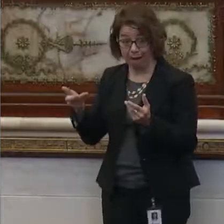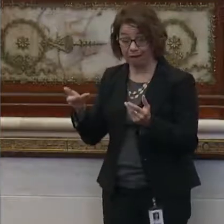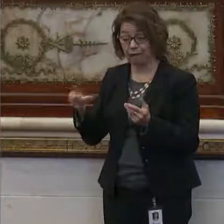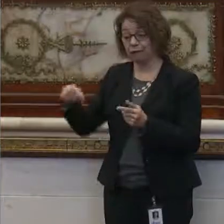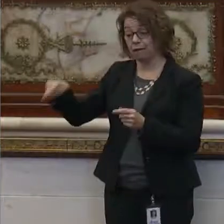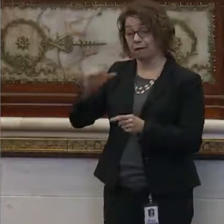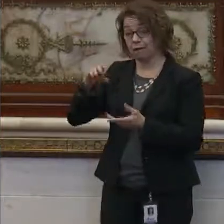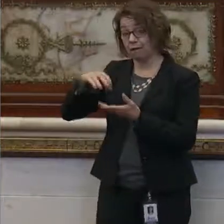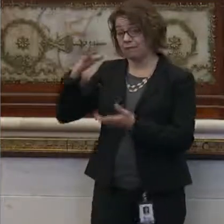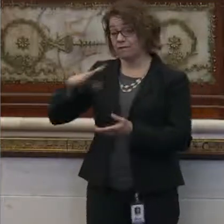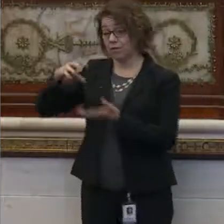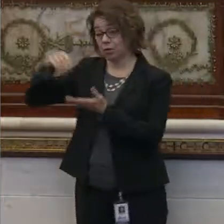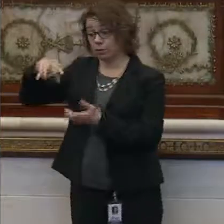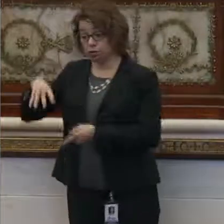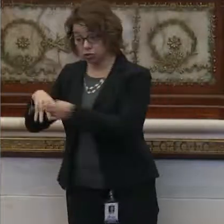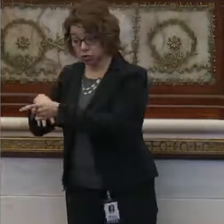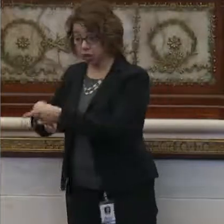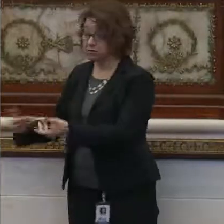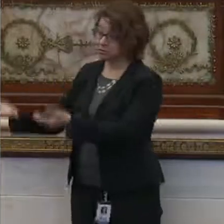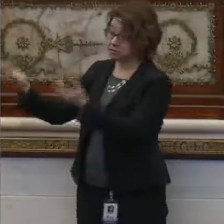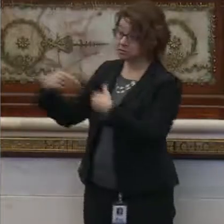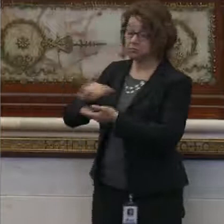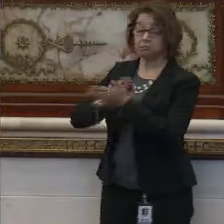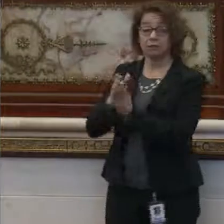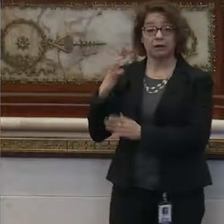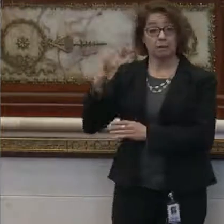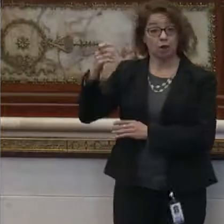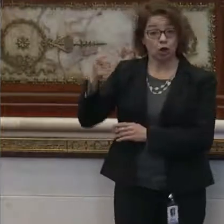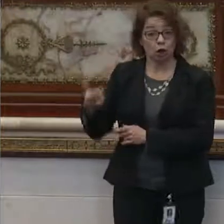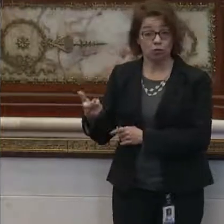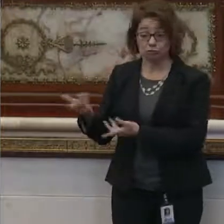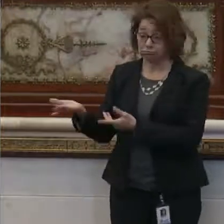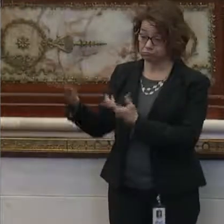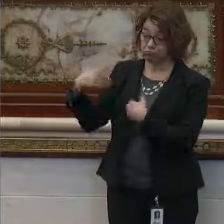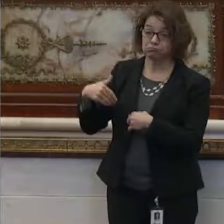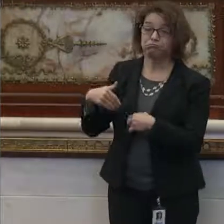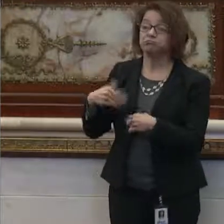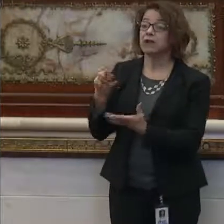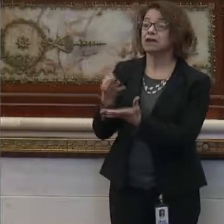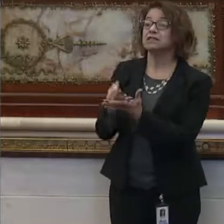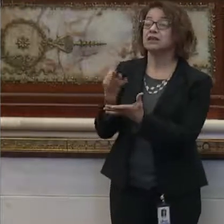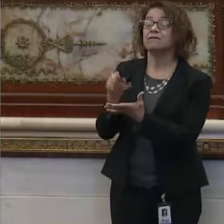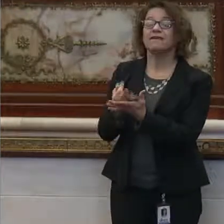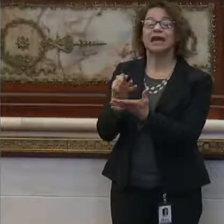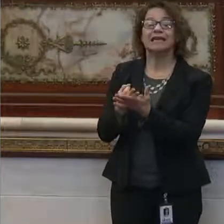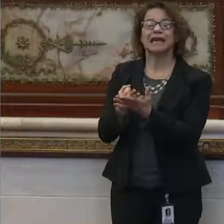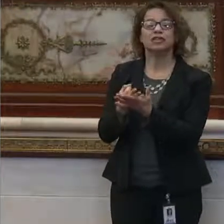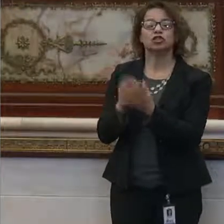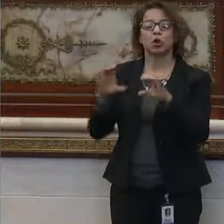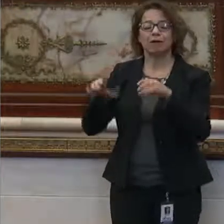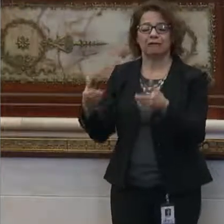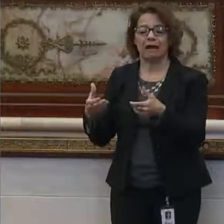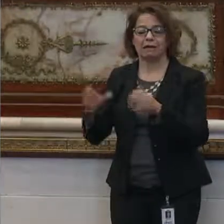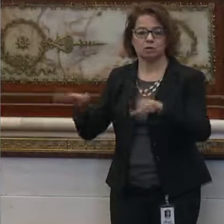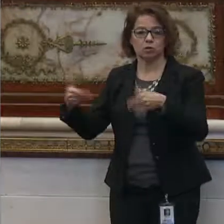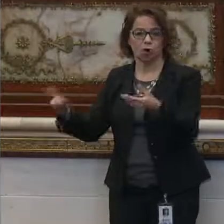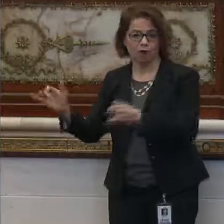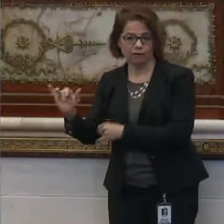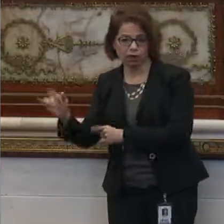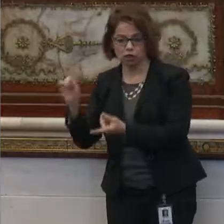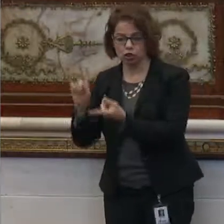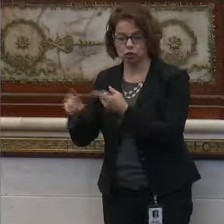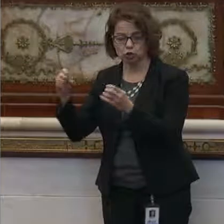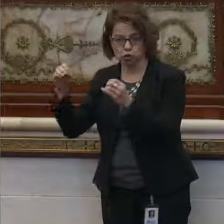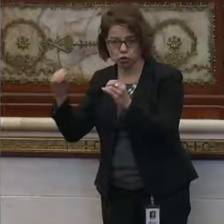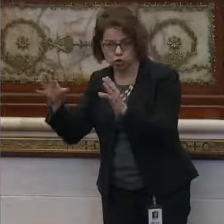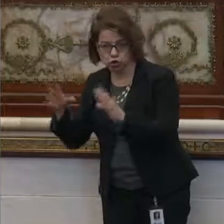and some of our students have become coaches that are high schoolers. We're starting some financial literacy classes. So we're going to offer those to our